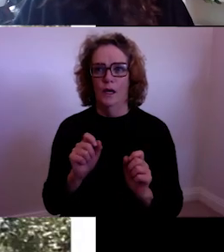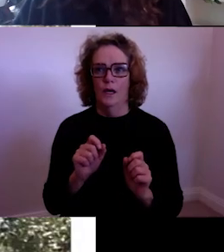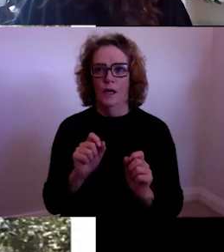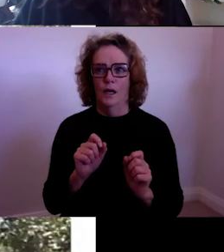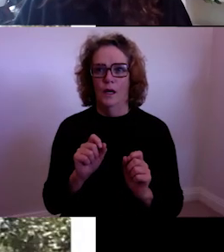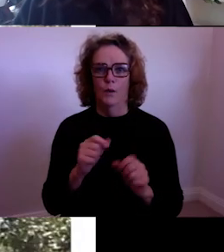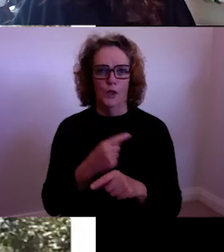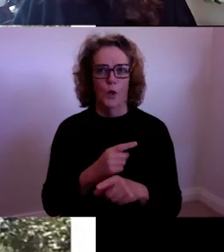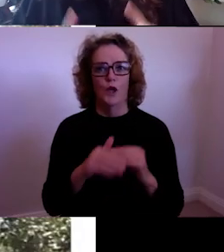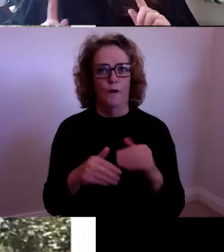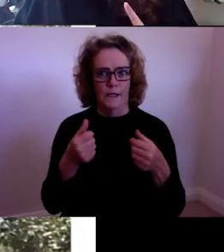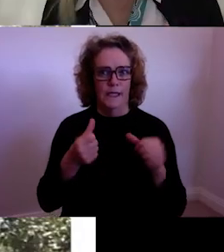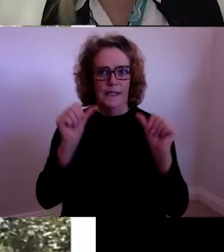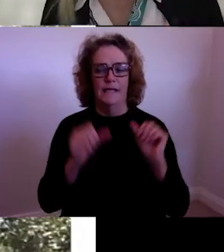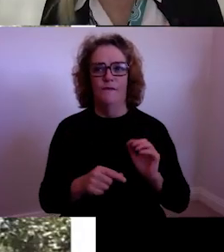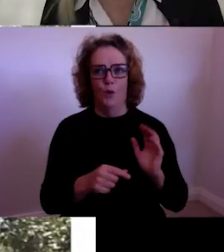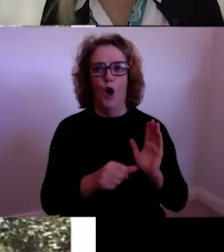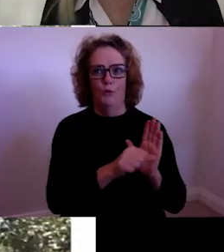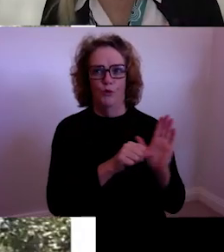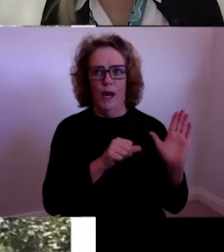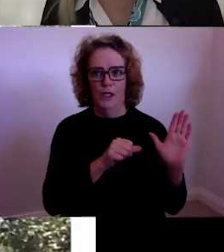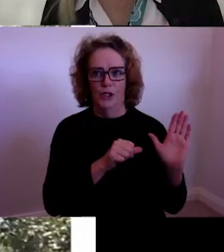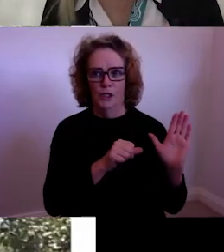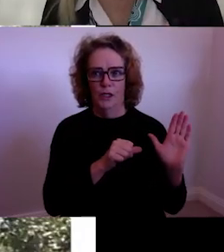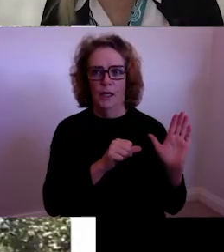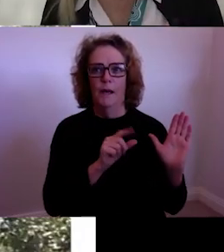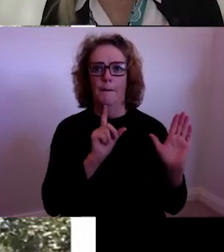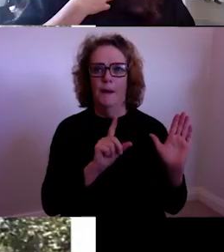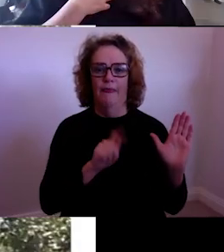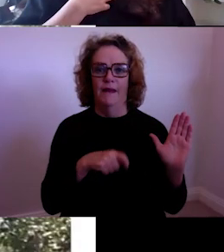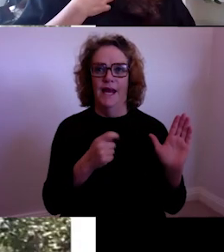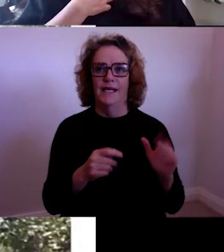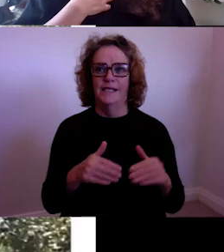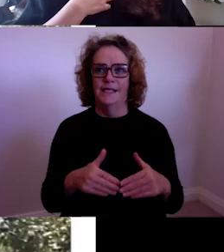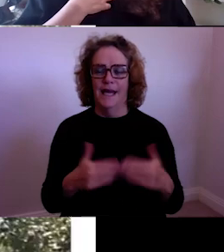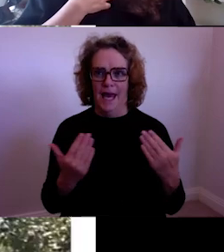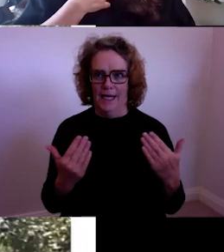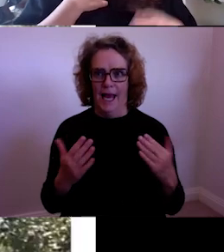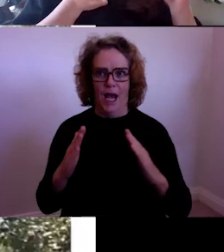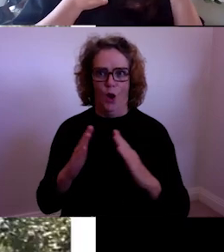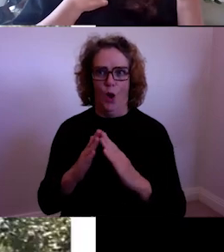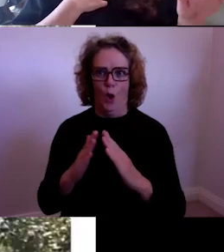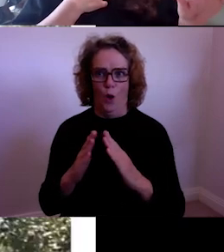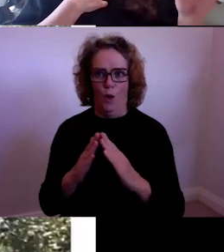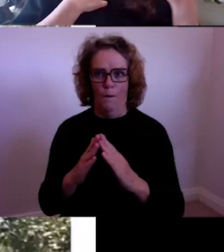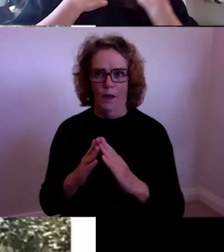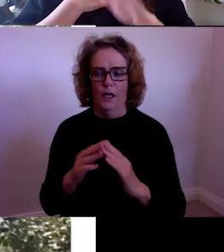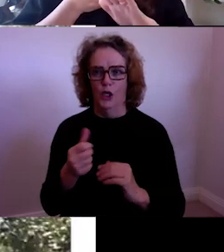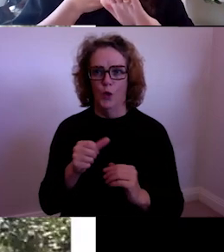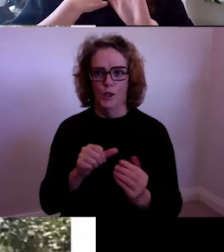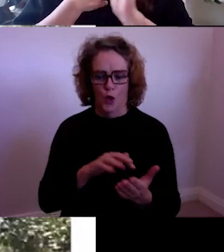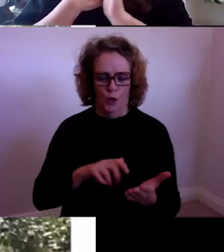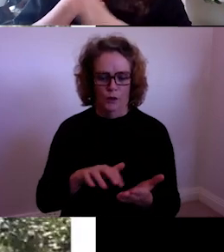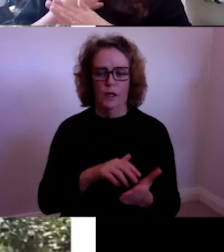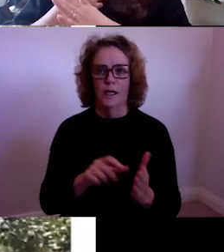her operation had been. The following day at home, she expressed to me on her device,